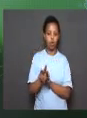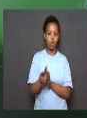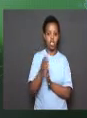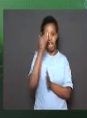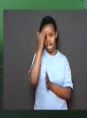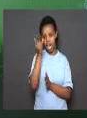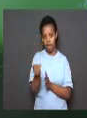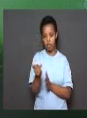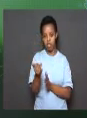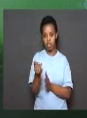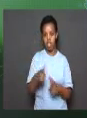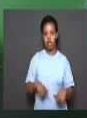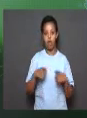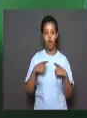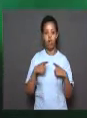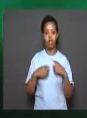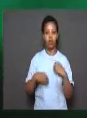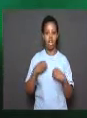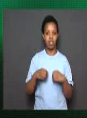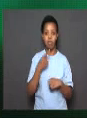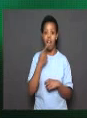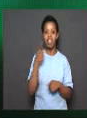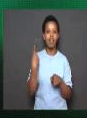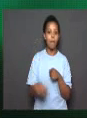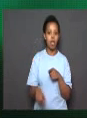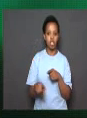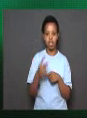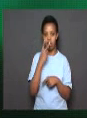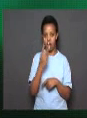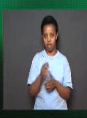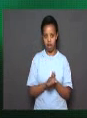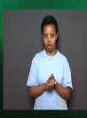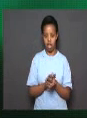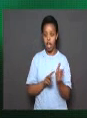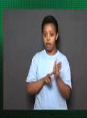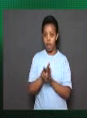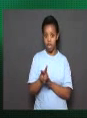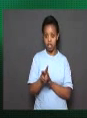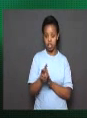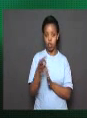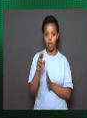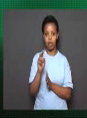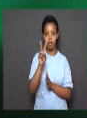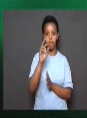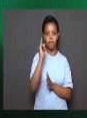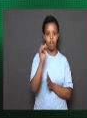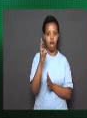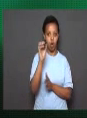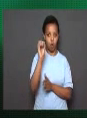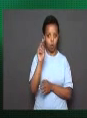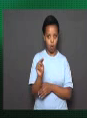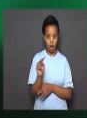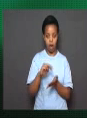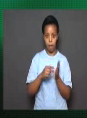to be living organisms. A virus particle, or a virion,